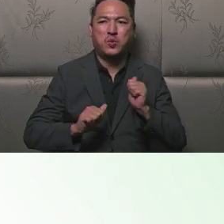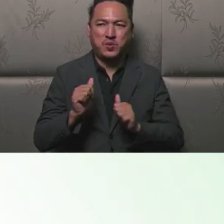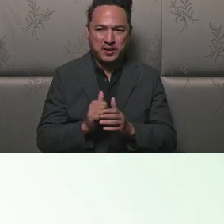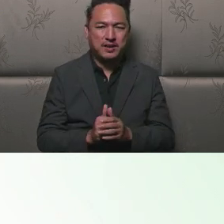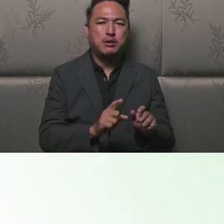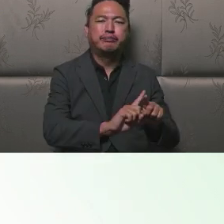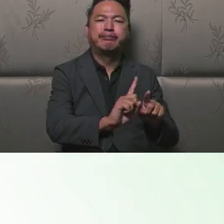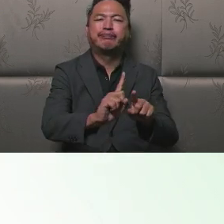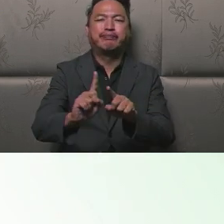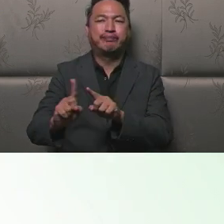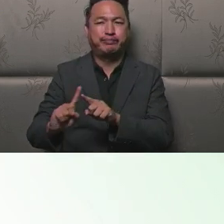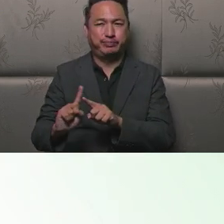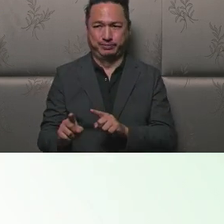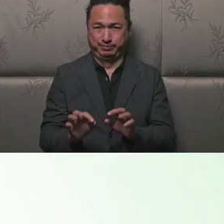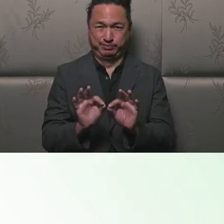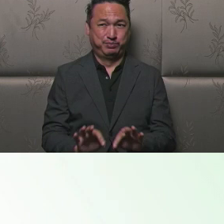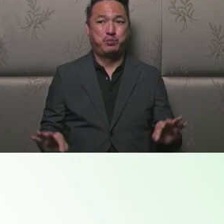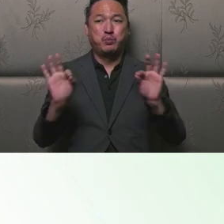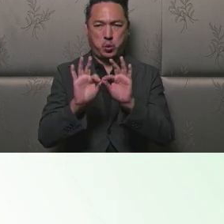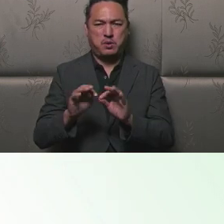competencies? If we're going to scan,